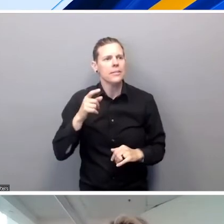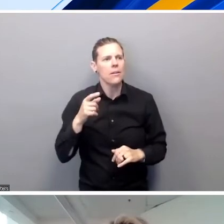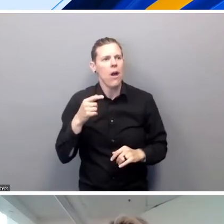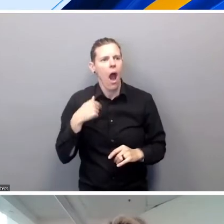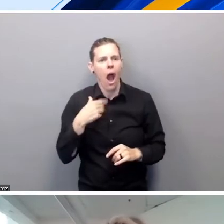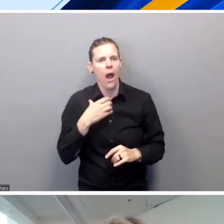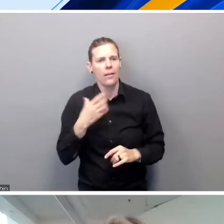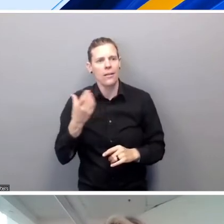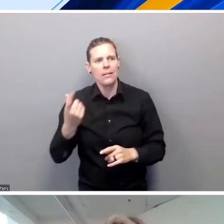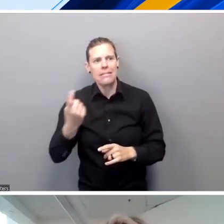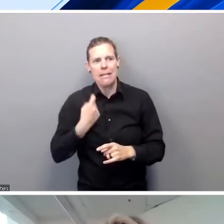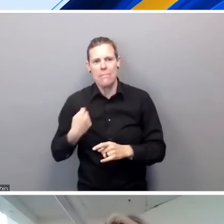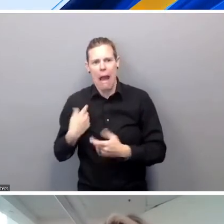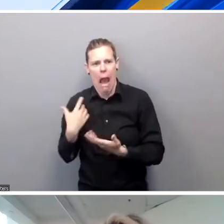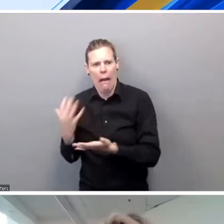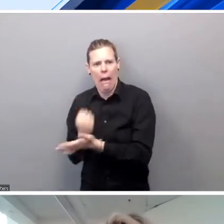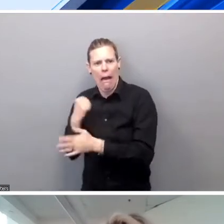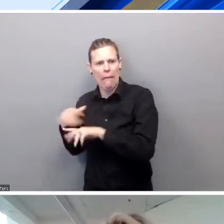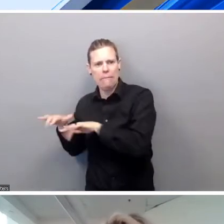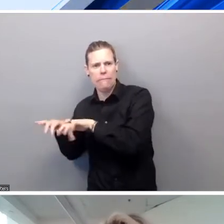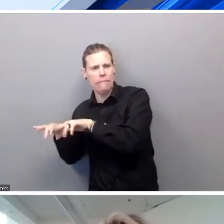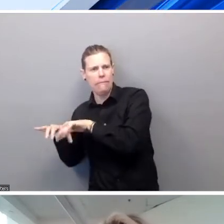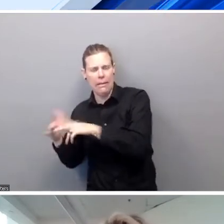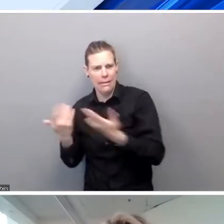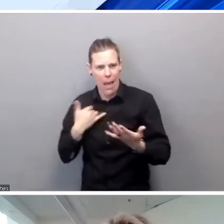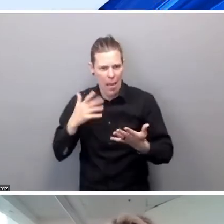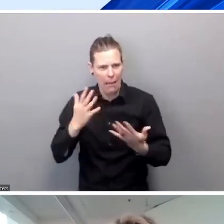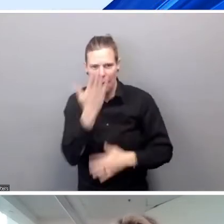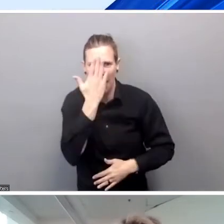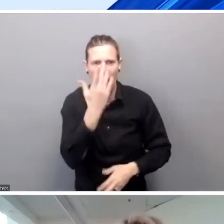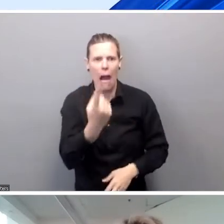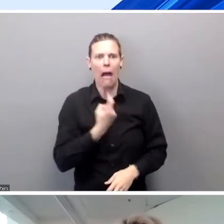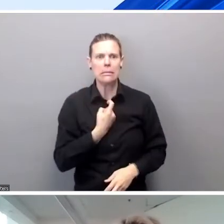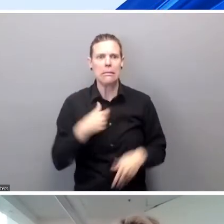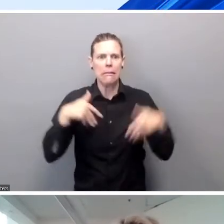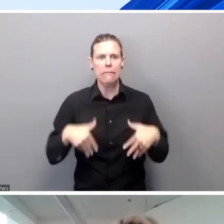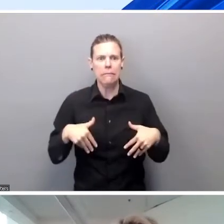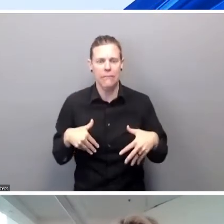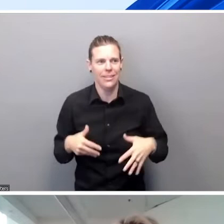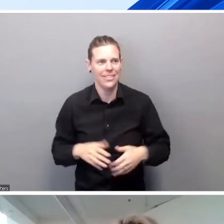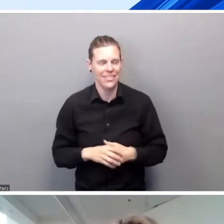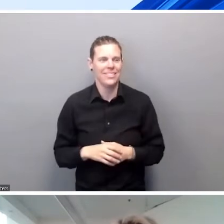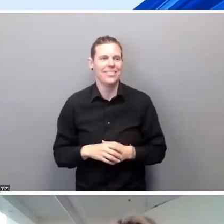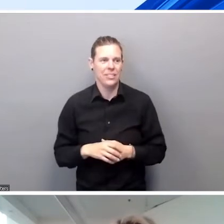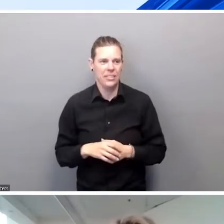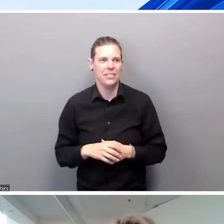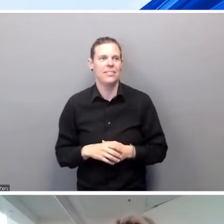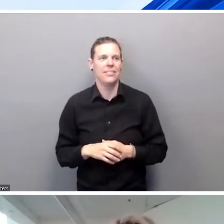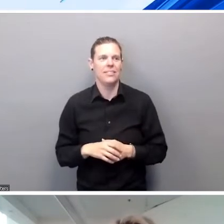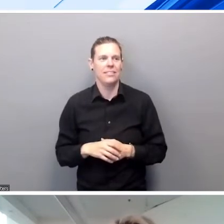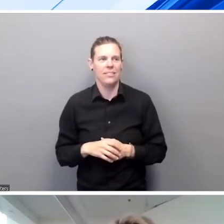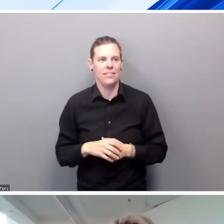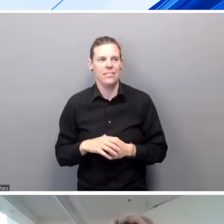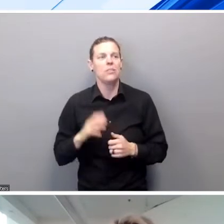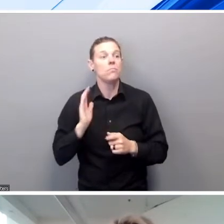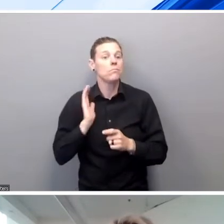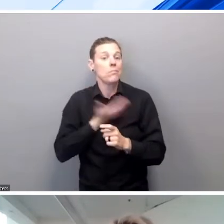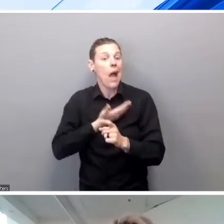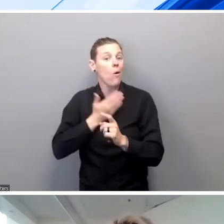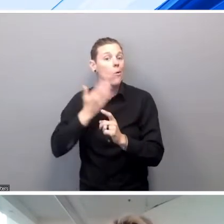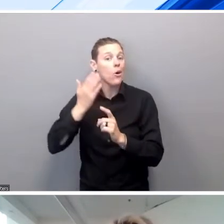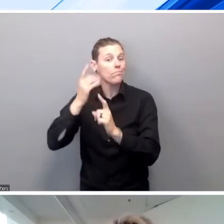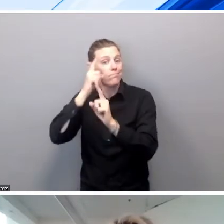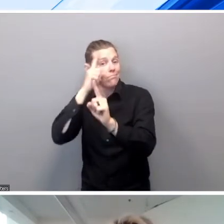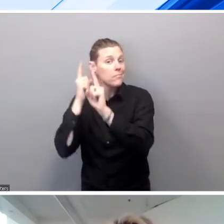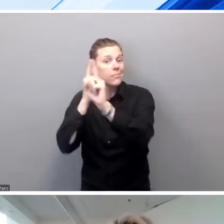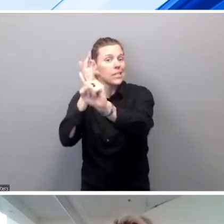TRIPS waiver. Let me start at the top. at the top of our mission statement, actually,